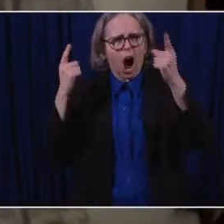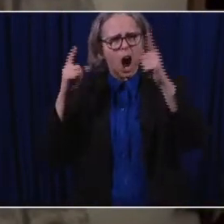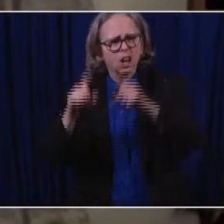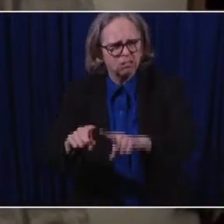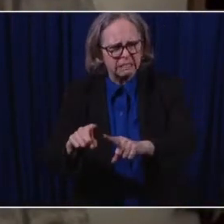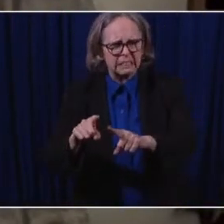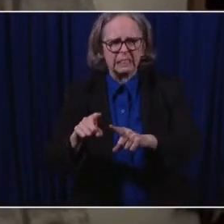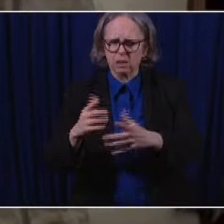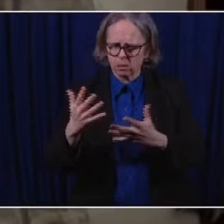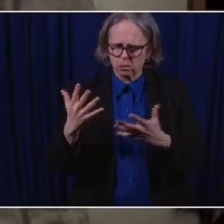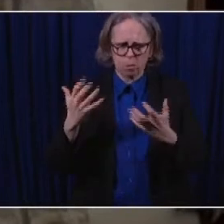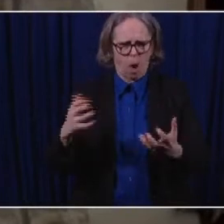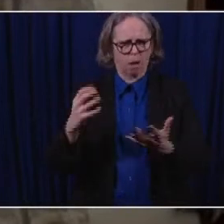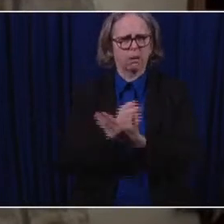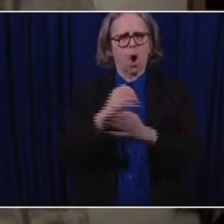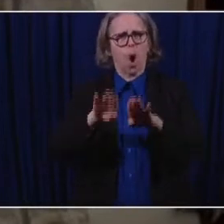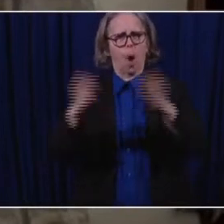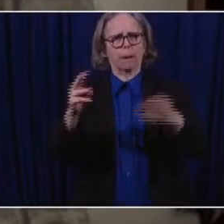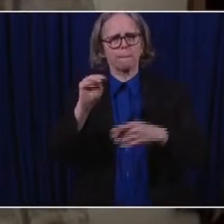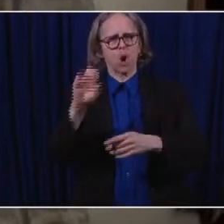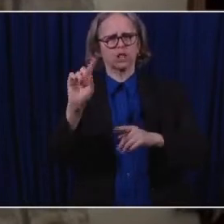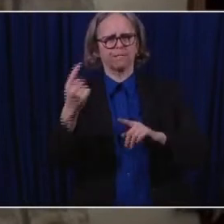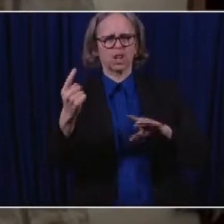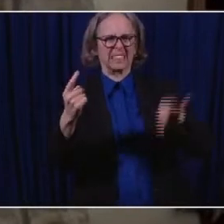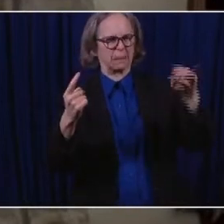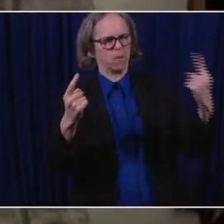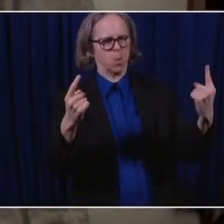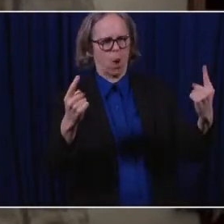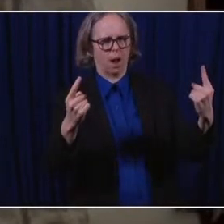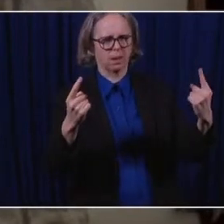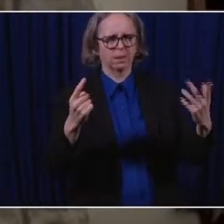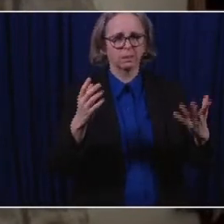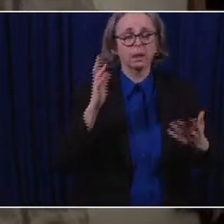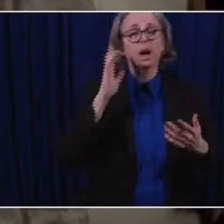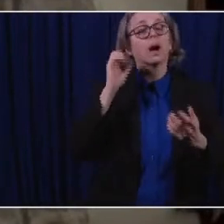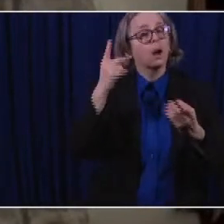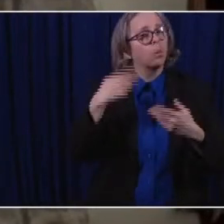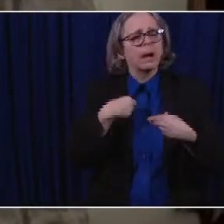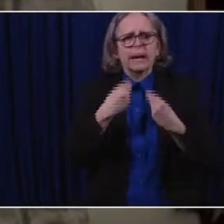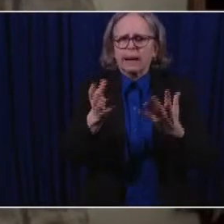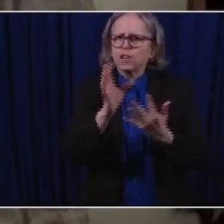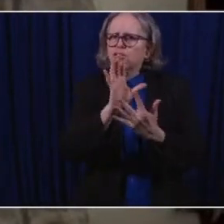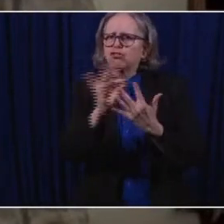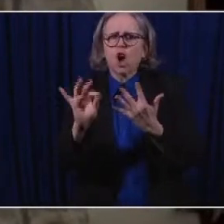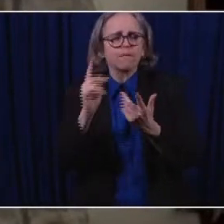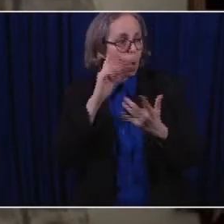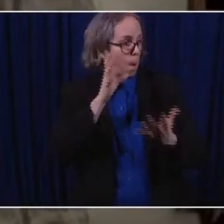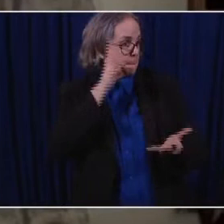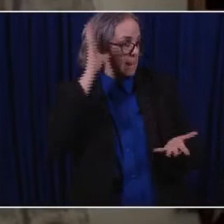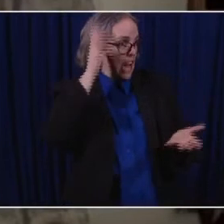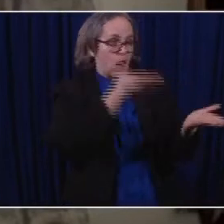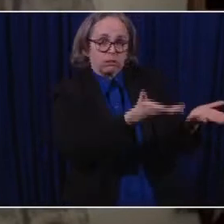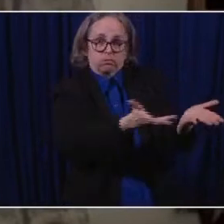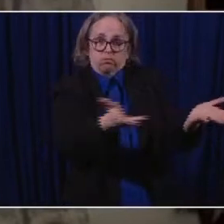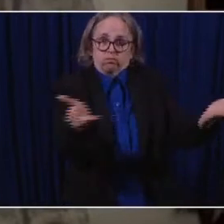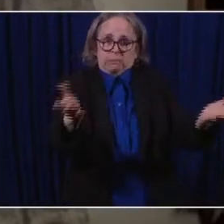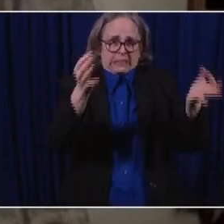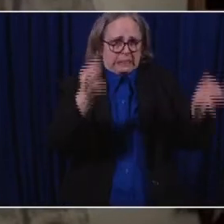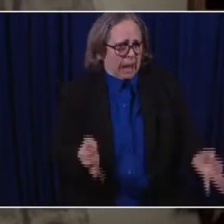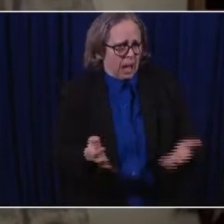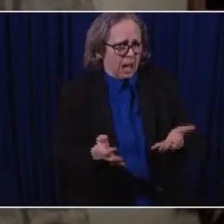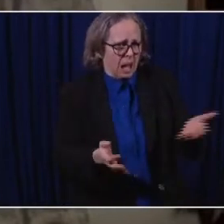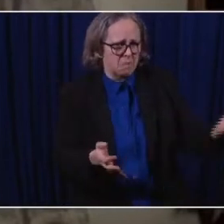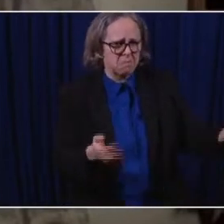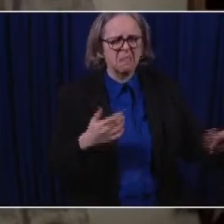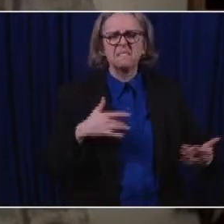that individual choice. But I think the majority of parents will send their children back to school. In regard to your question, was